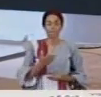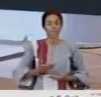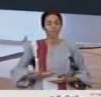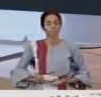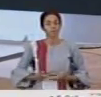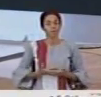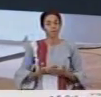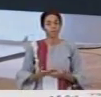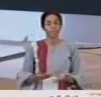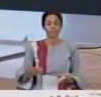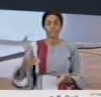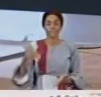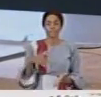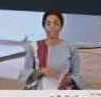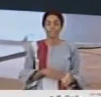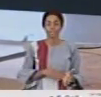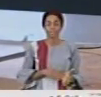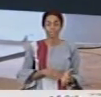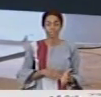be born